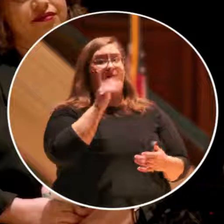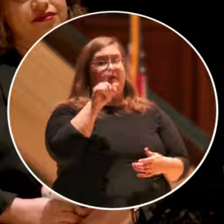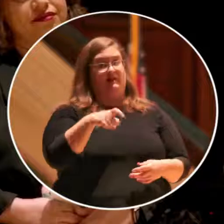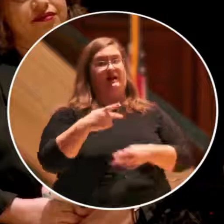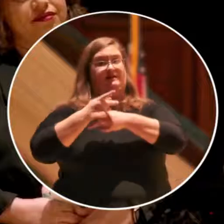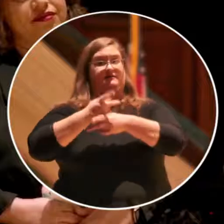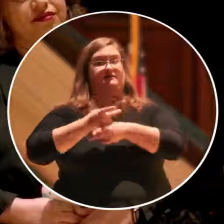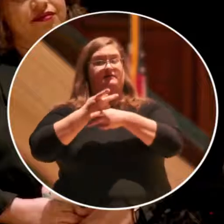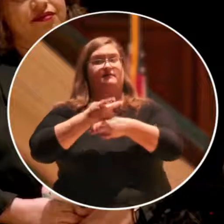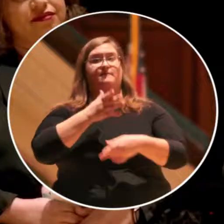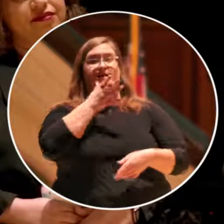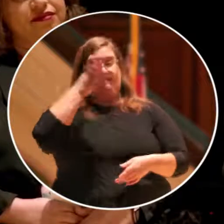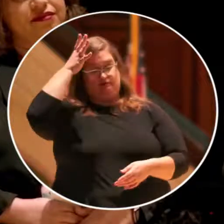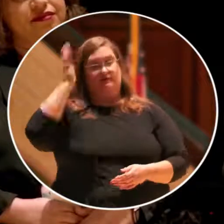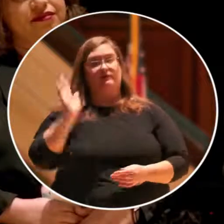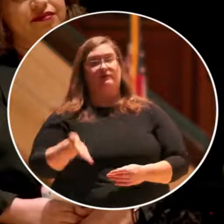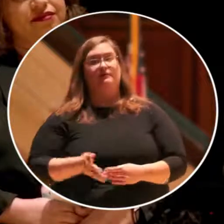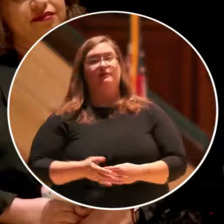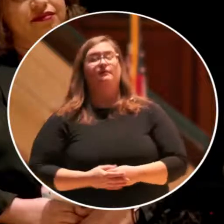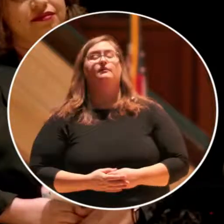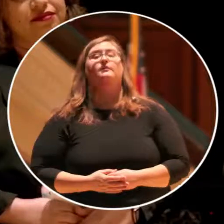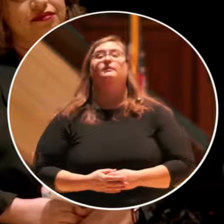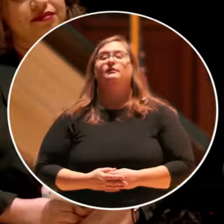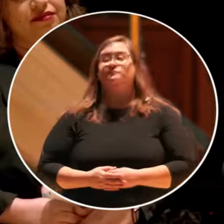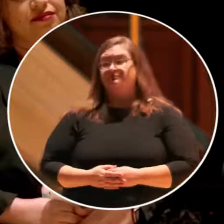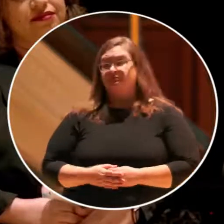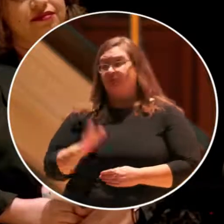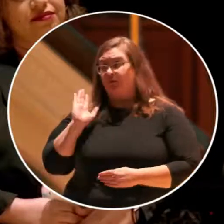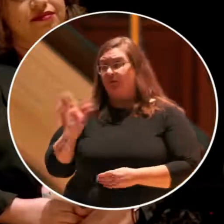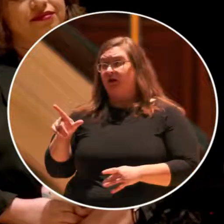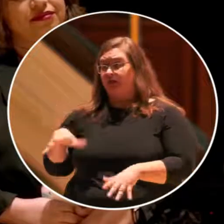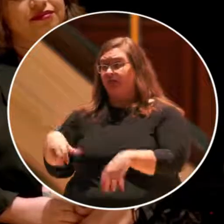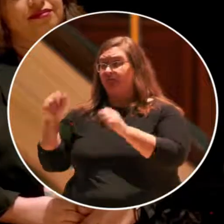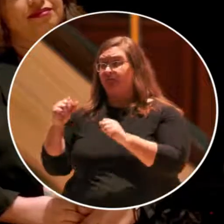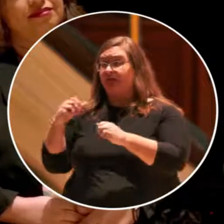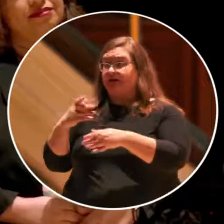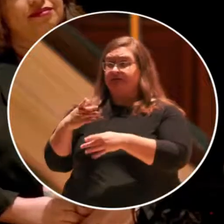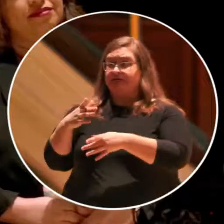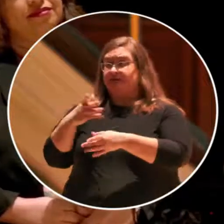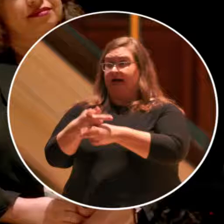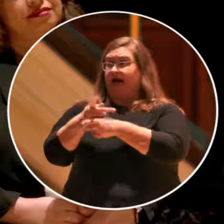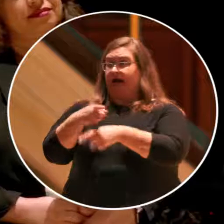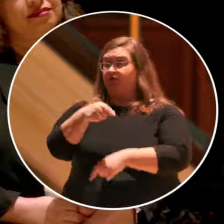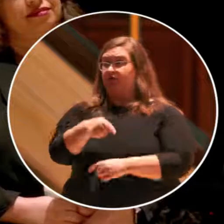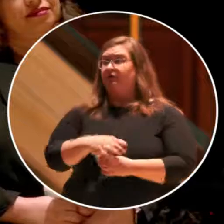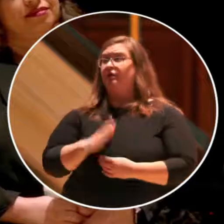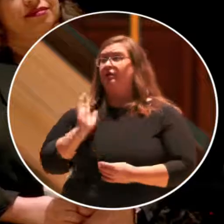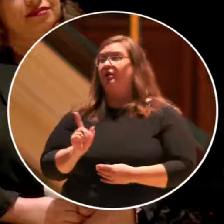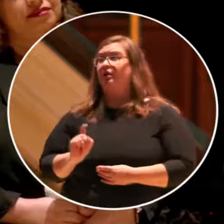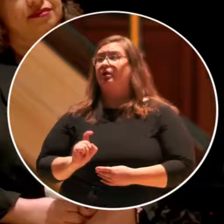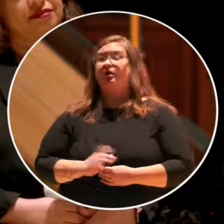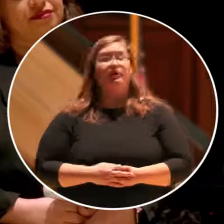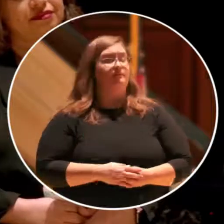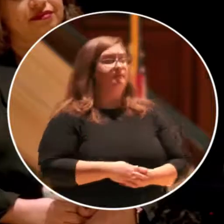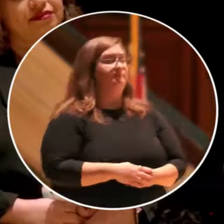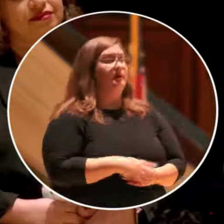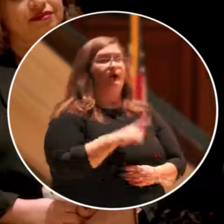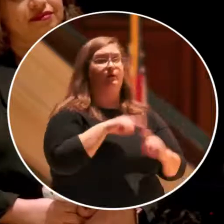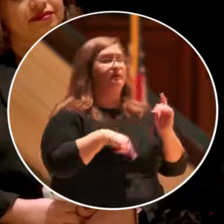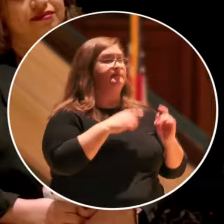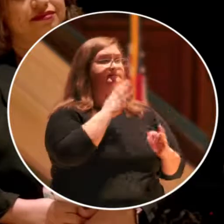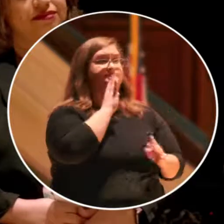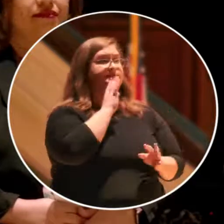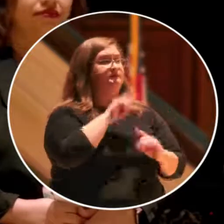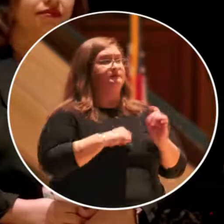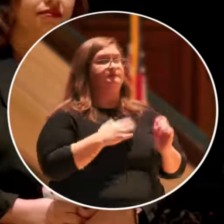that afternoon. She said, "Would you take her?" I couldn't speak. She